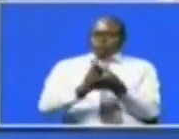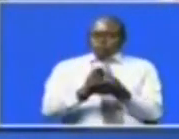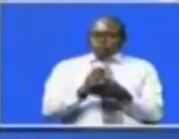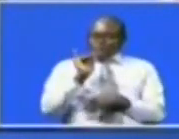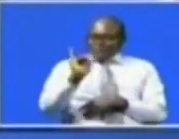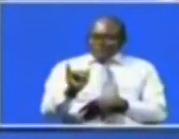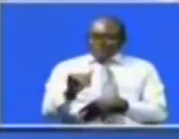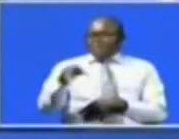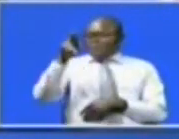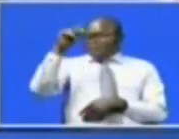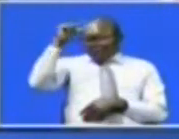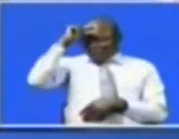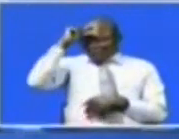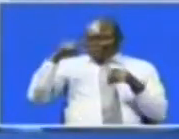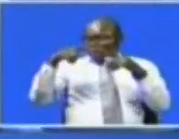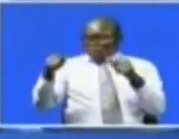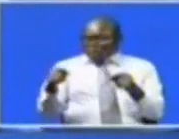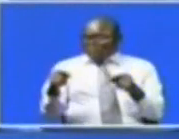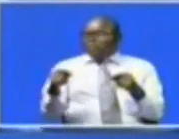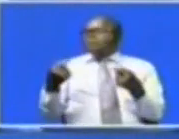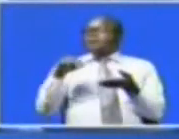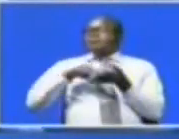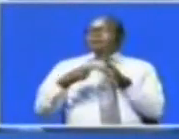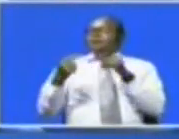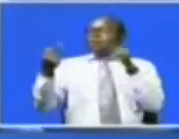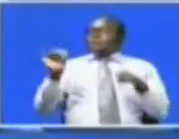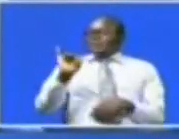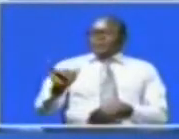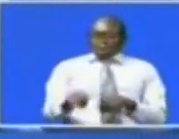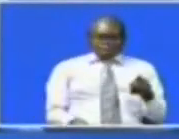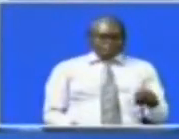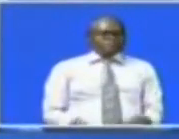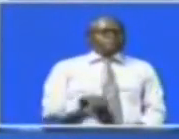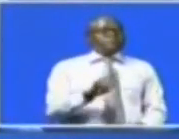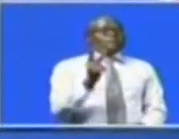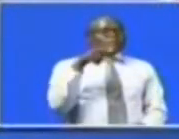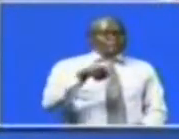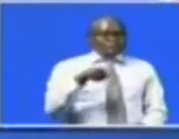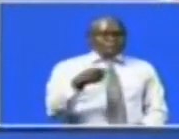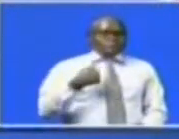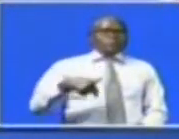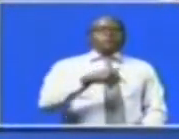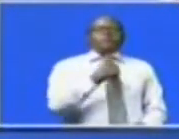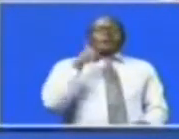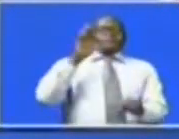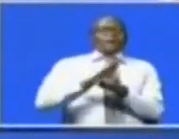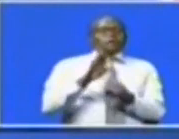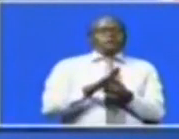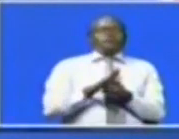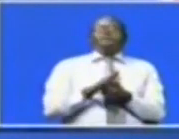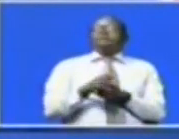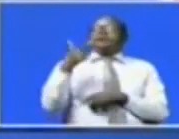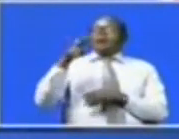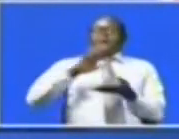that is a government agency saying that. That you're saying you universal. Disagree with Let this? Me come to that. In this country, we have a lot of illegal